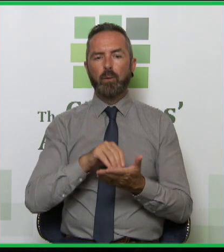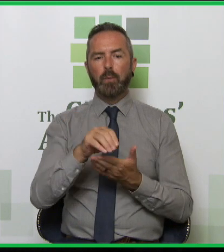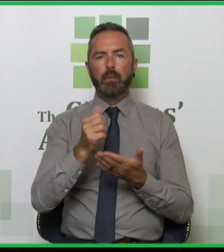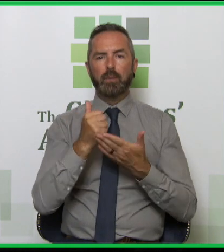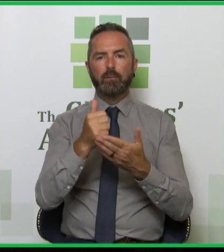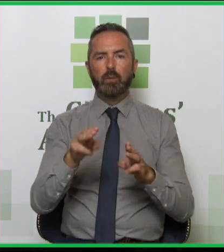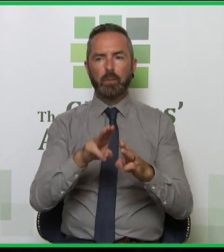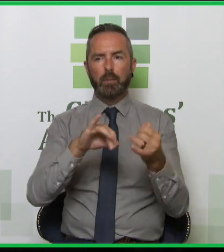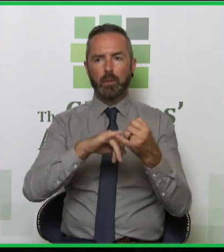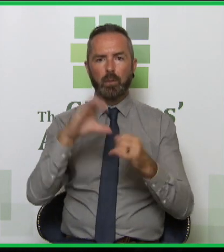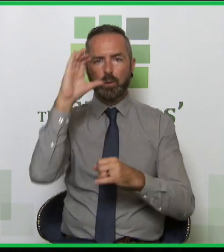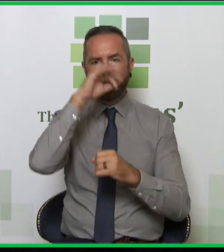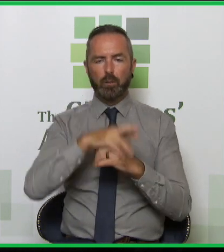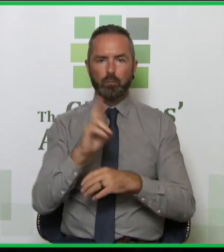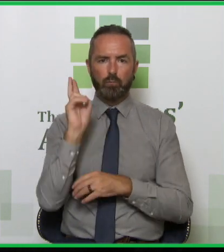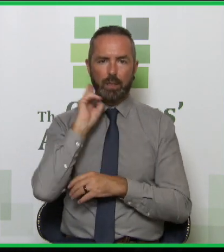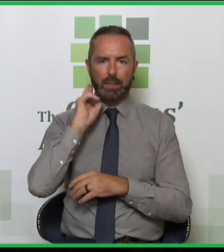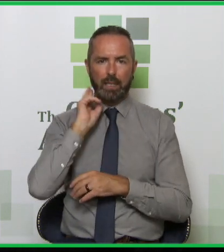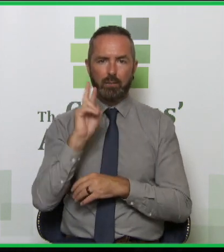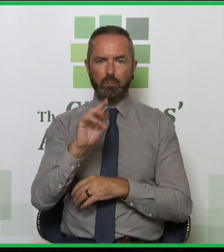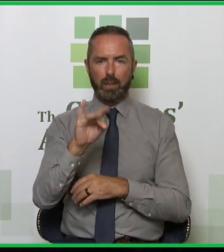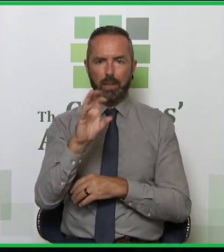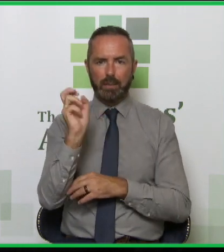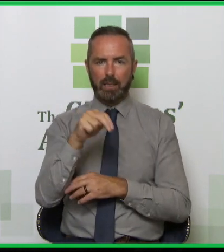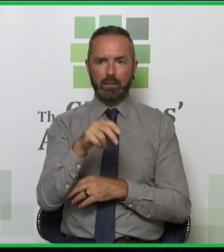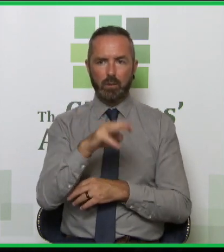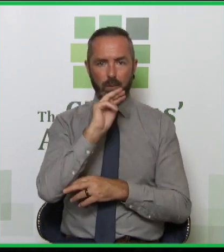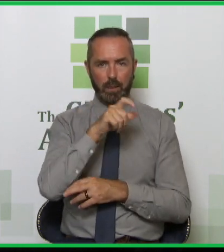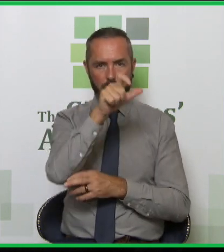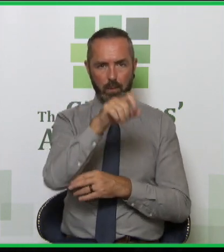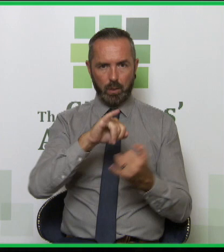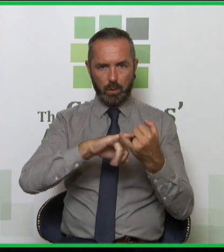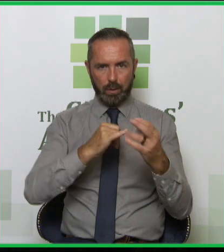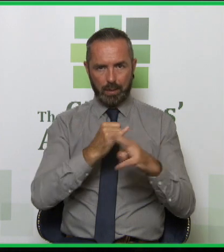residential rehabilitation. So a person who is in a residential